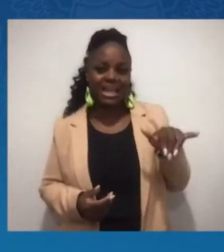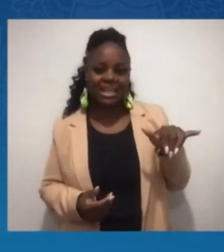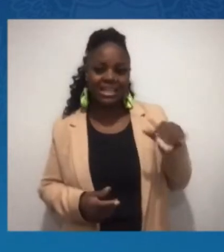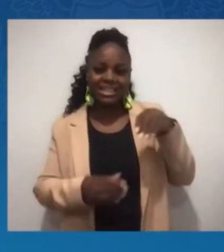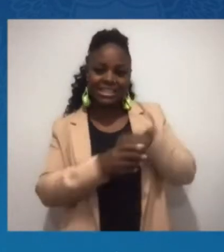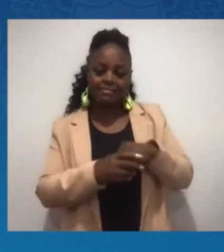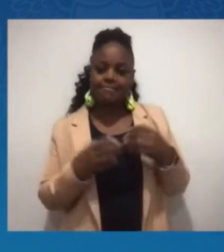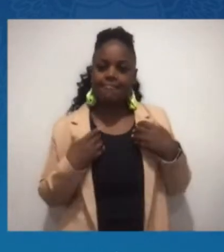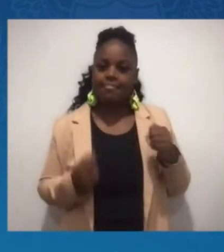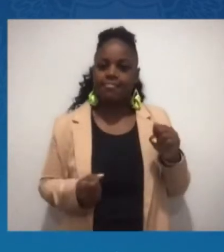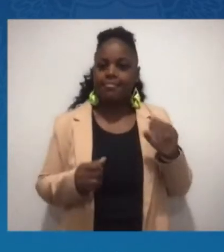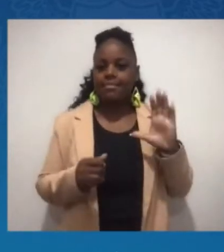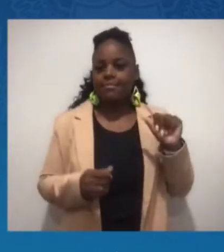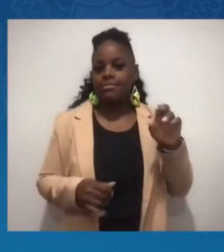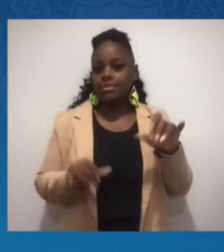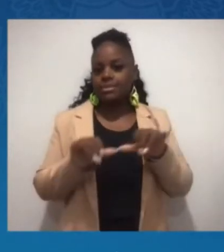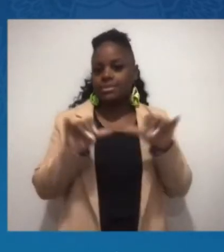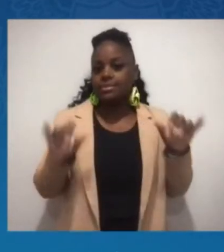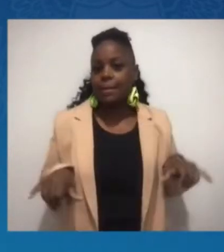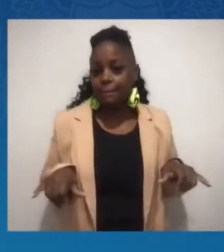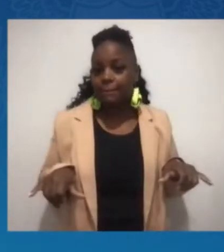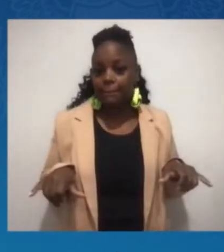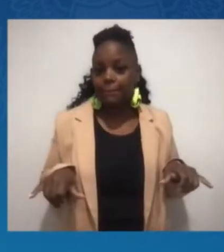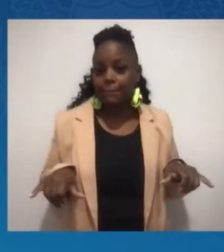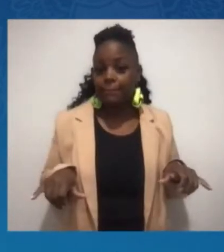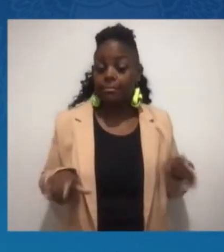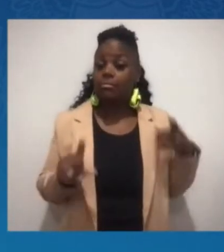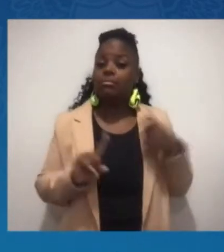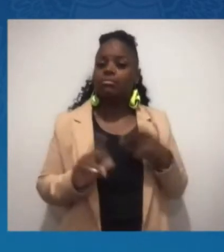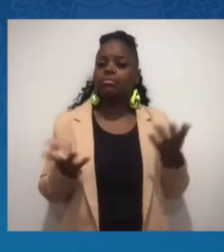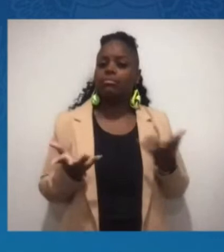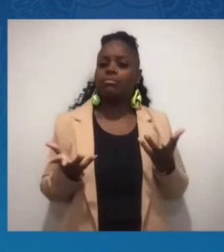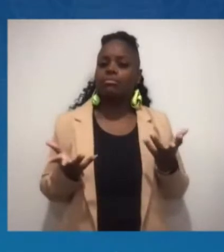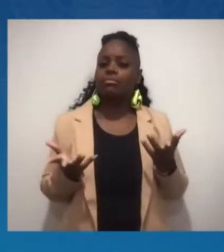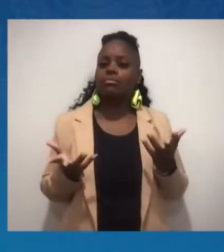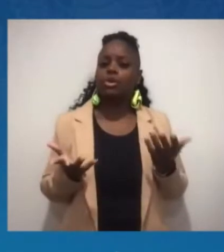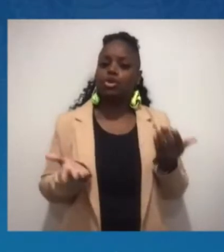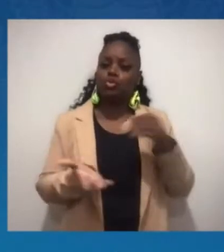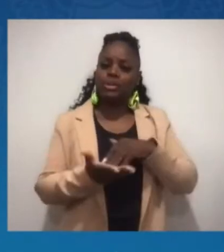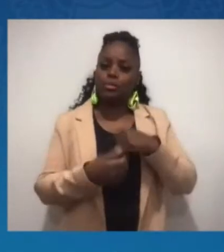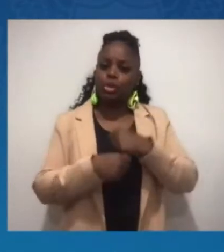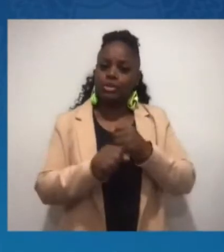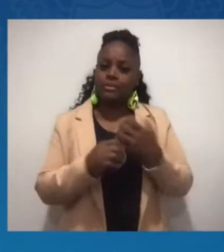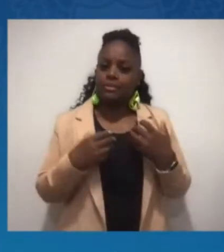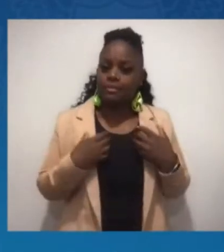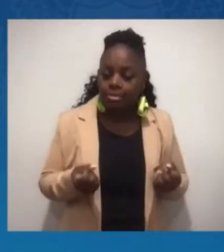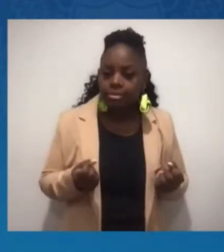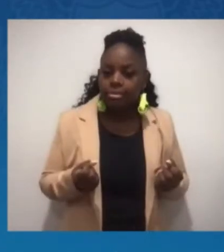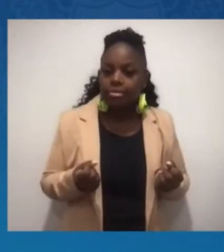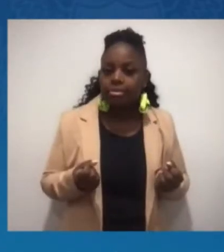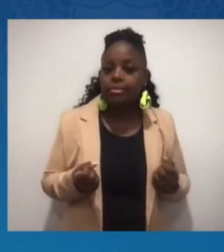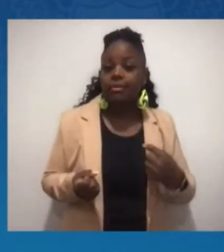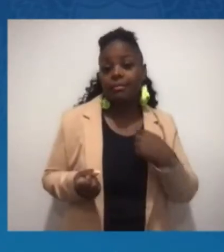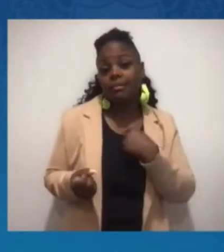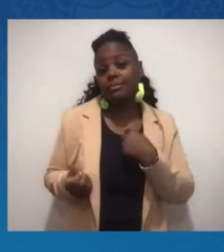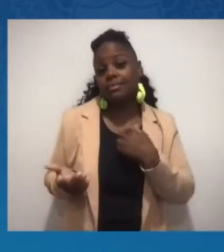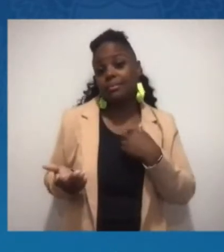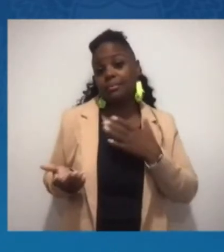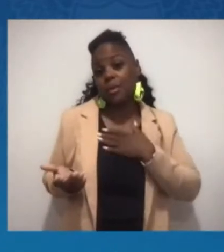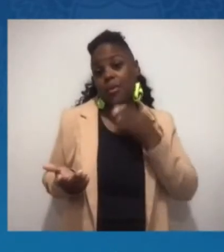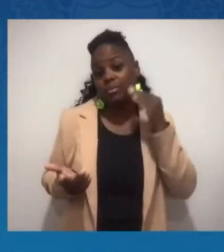relates to their reproductive health. You know, I grew up with the word mammary glands all the time.